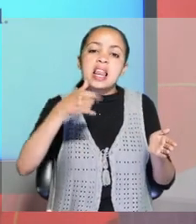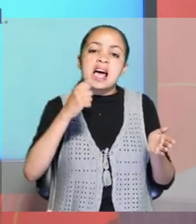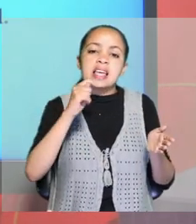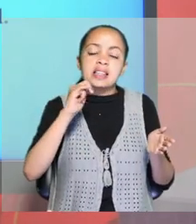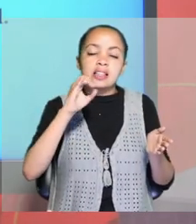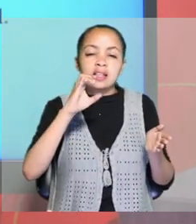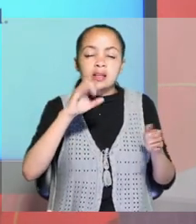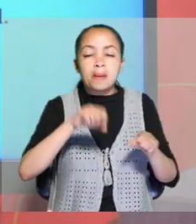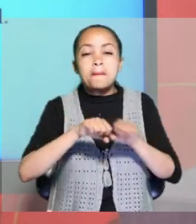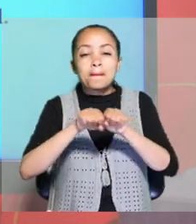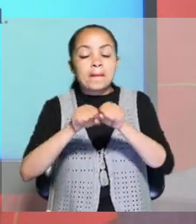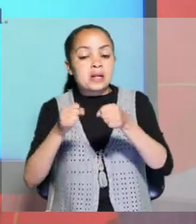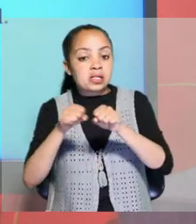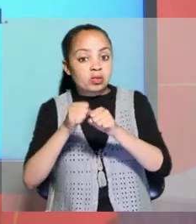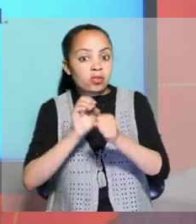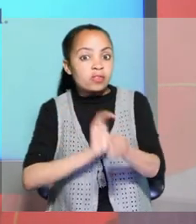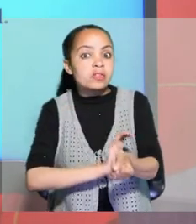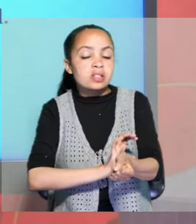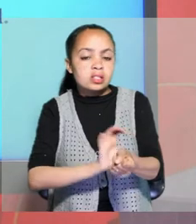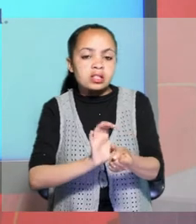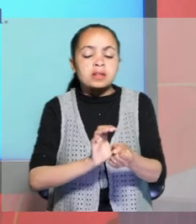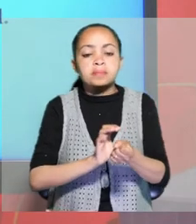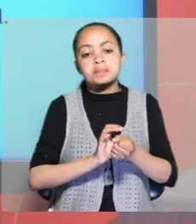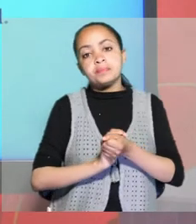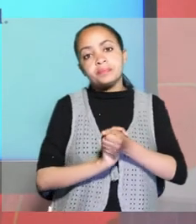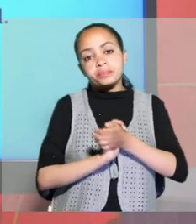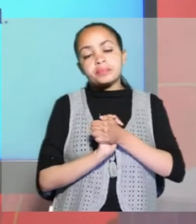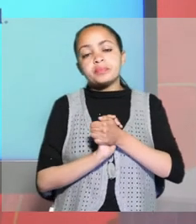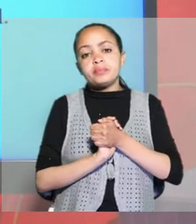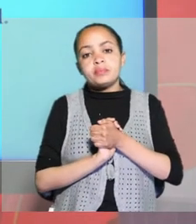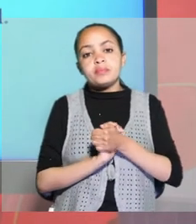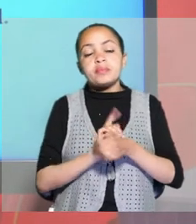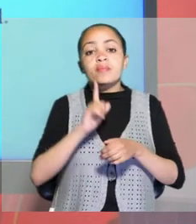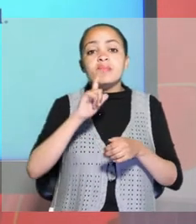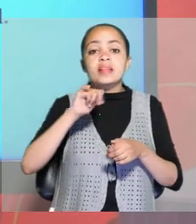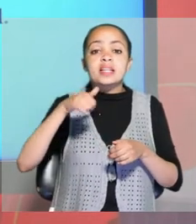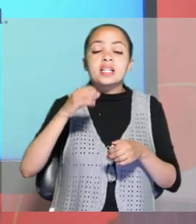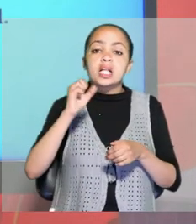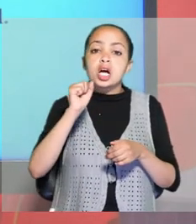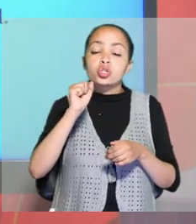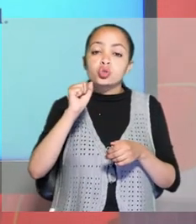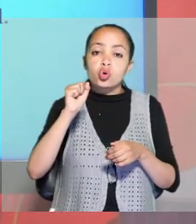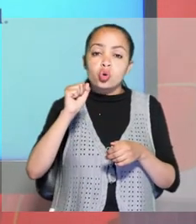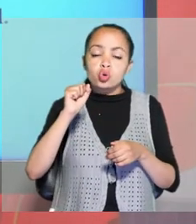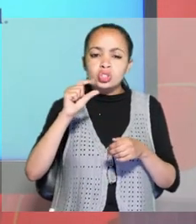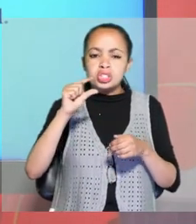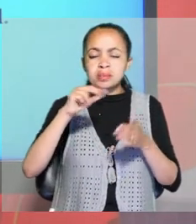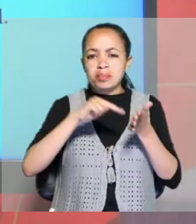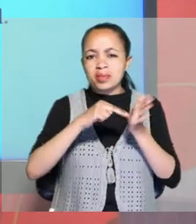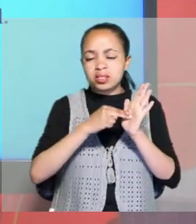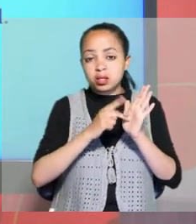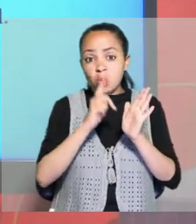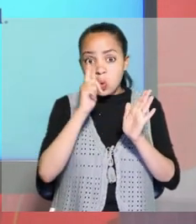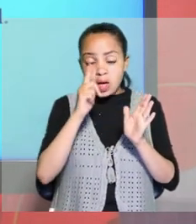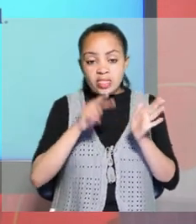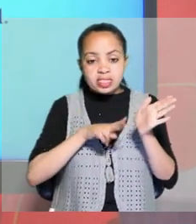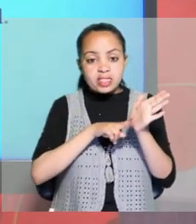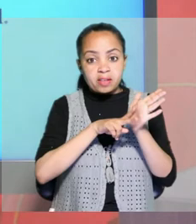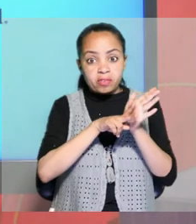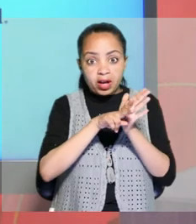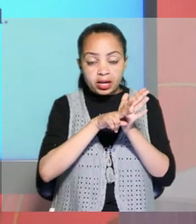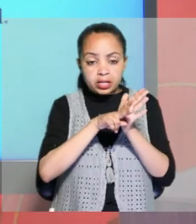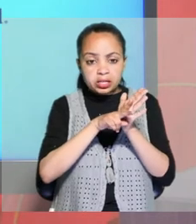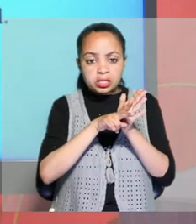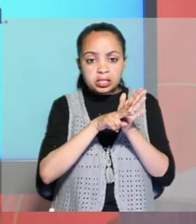or burst of the host cell. Whereas lysogenetic to mean once a viral